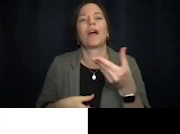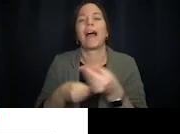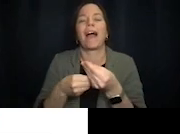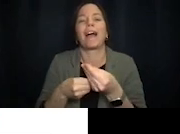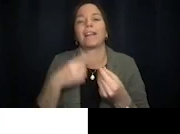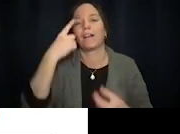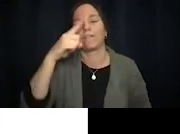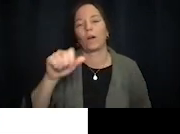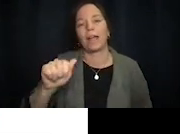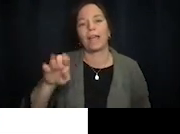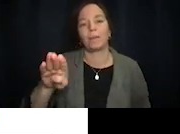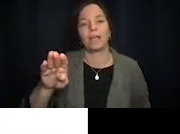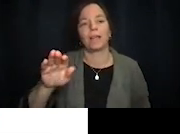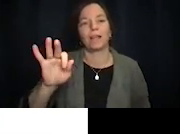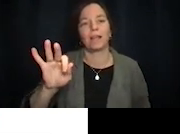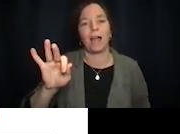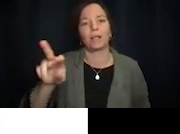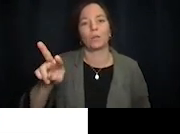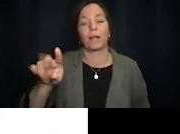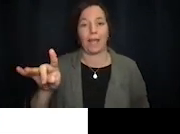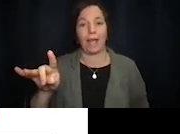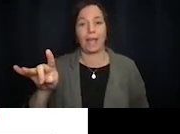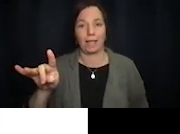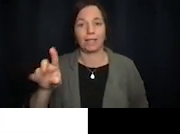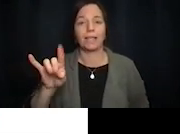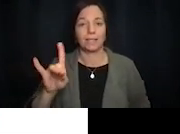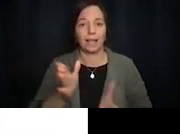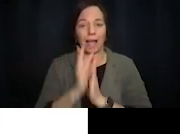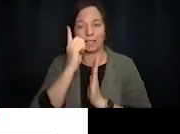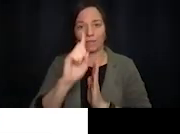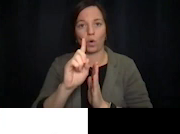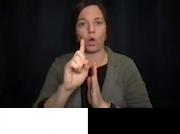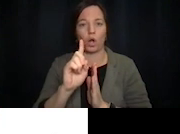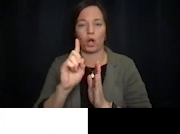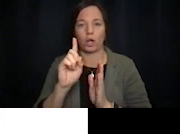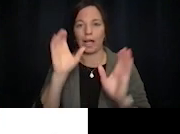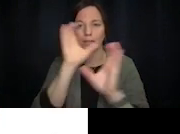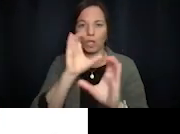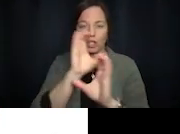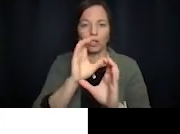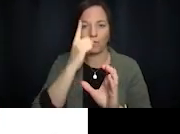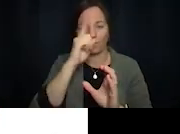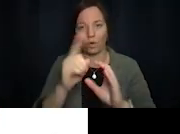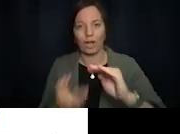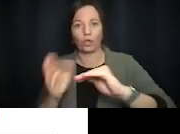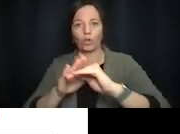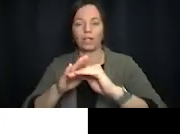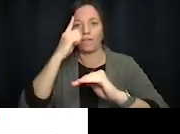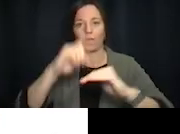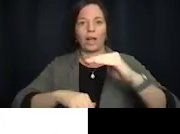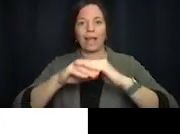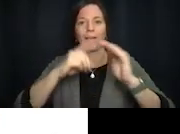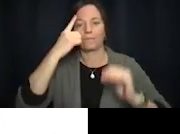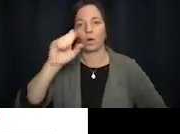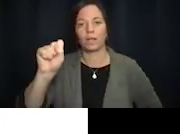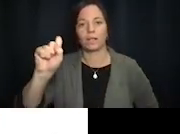AB 928, before we move on, that it did call for an exploration of a potential increase in the cap for STEM,